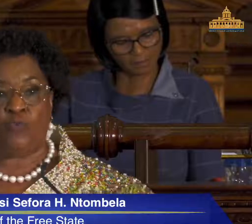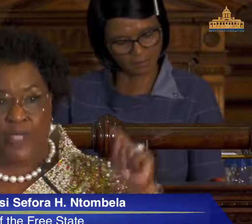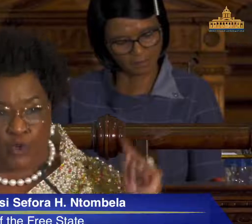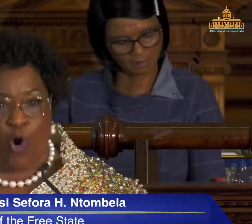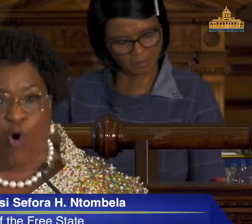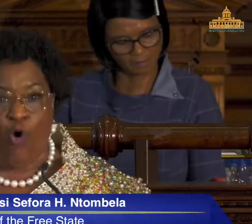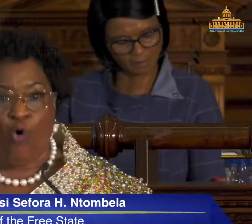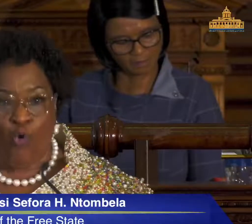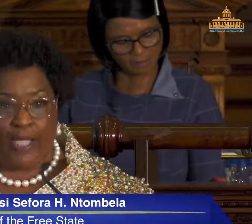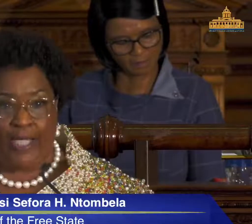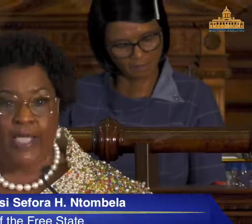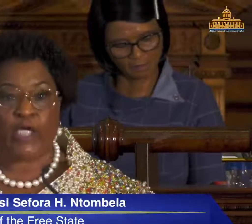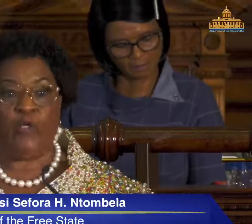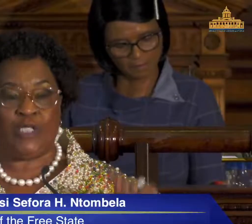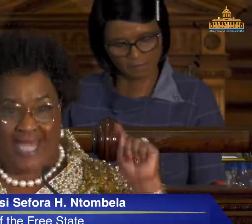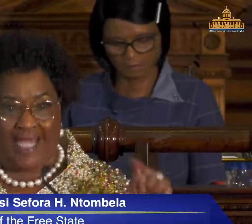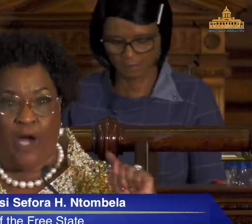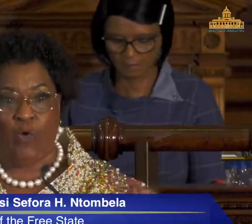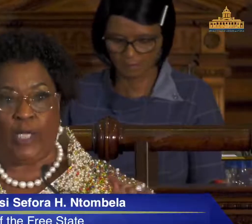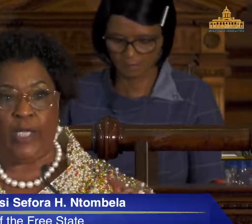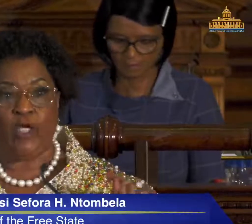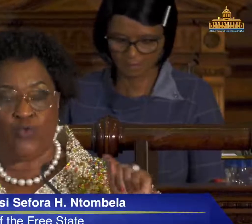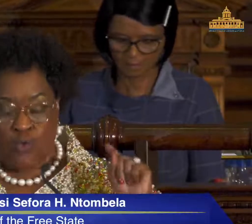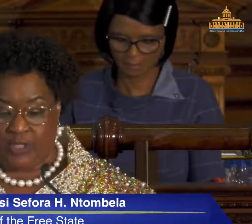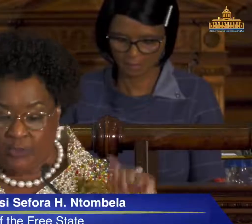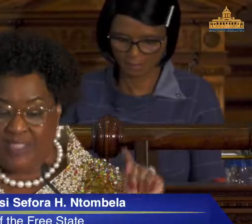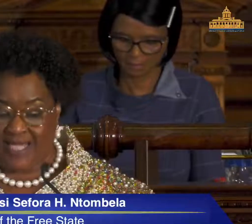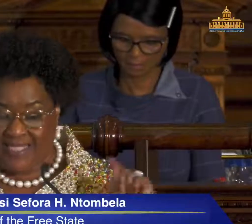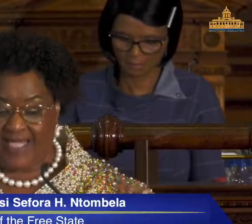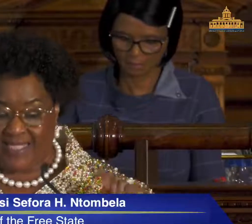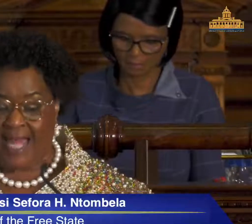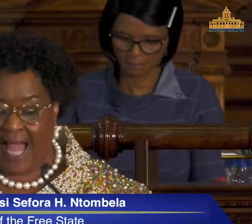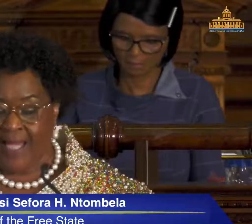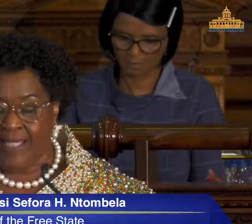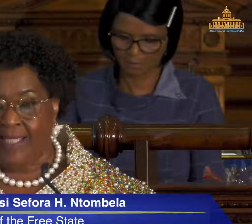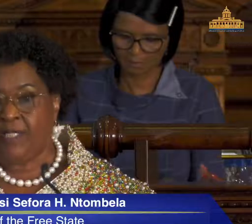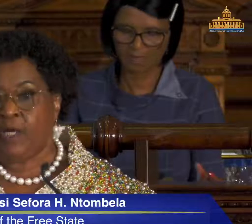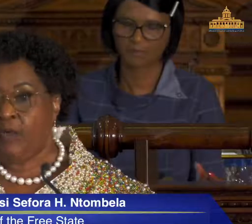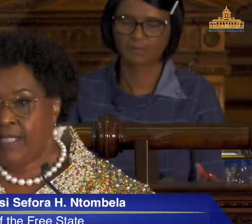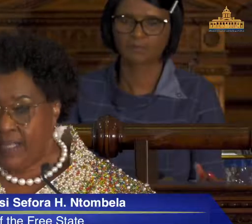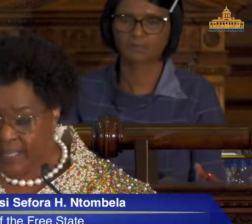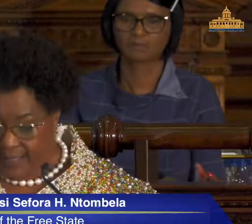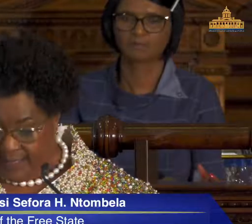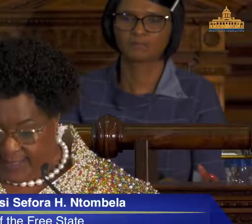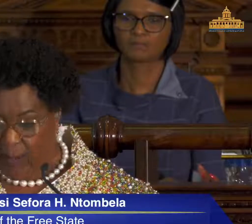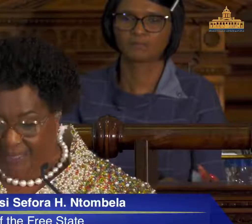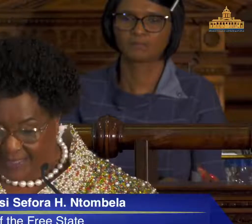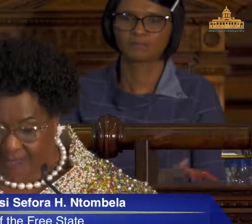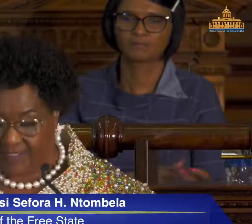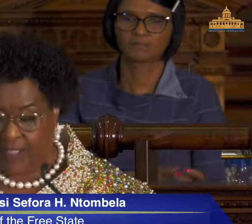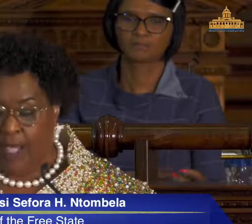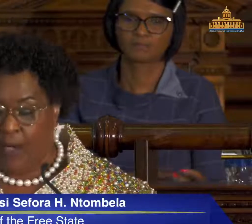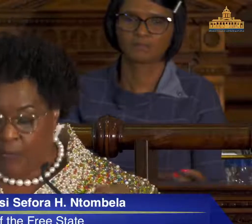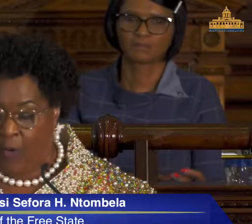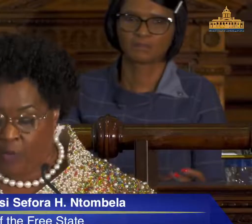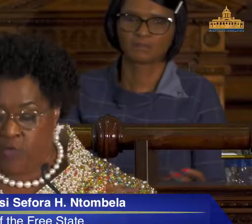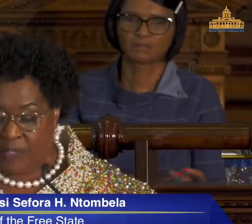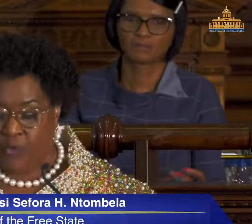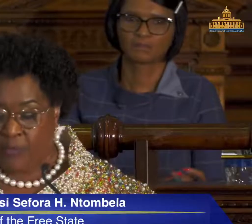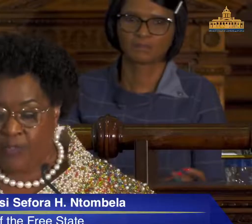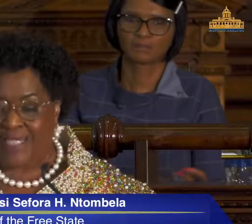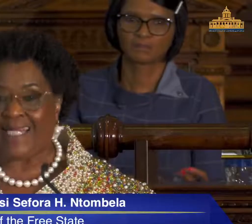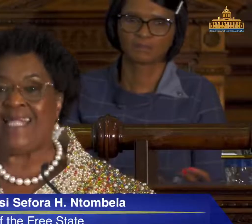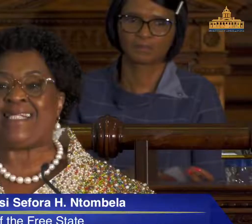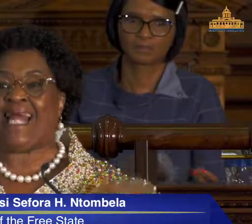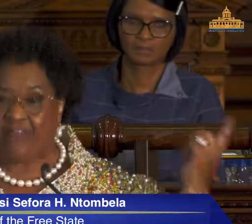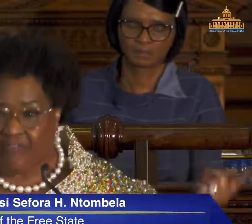We are going to make sure hore re lo checka hore ntho tseo di etsaetse na ebile we ourselves we are going to